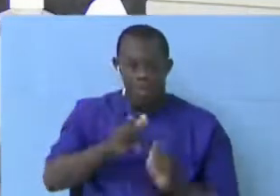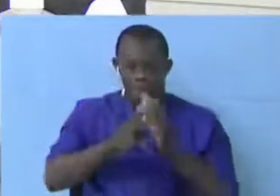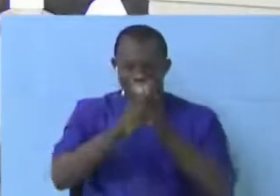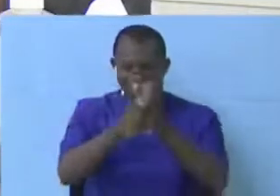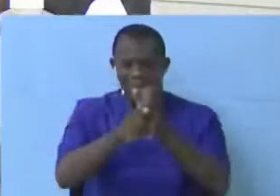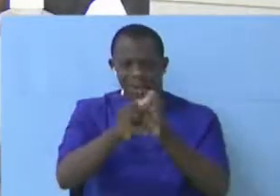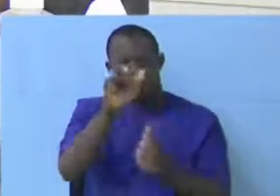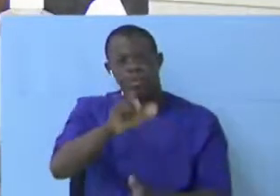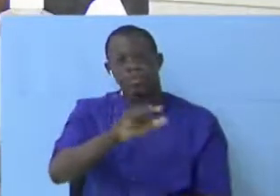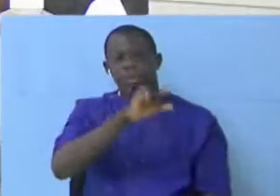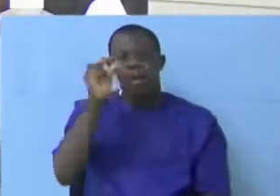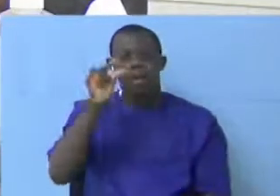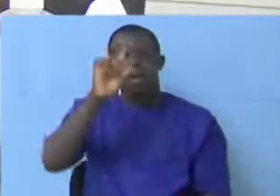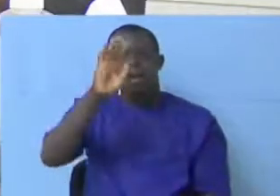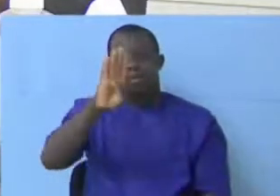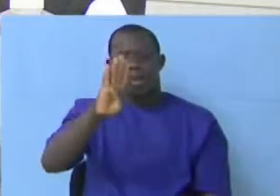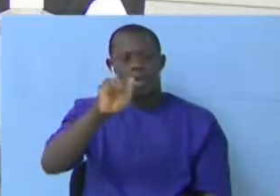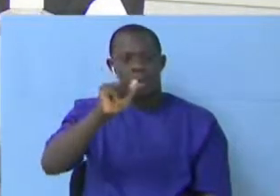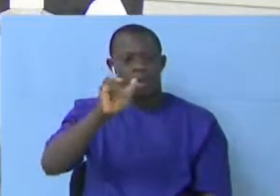there.